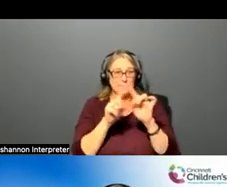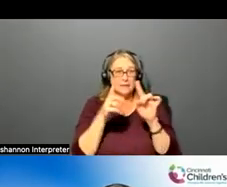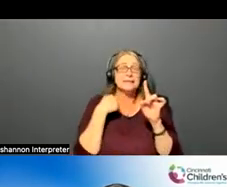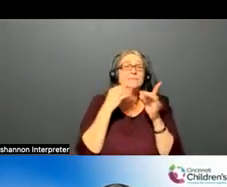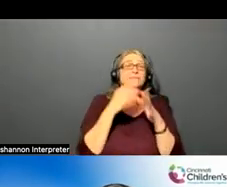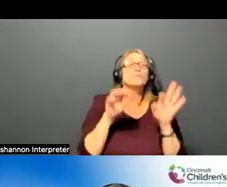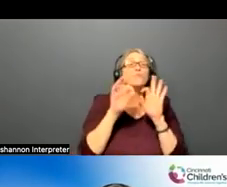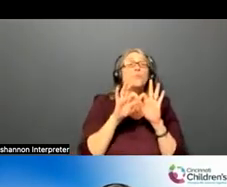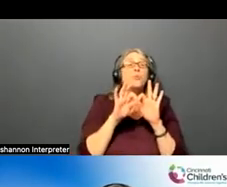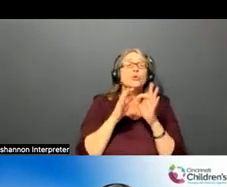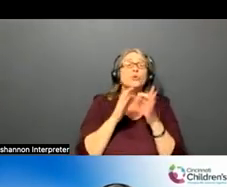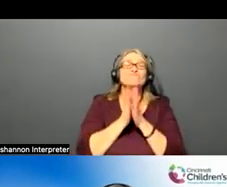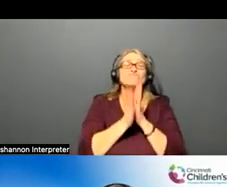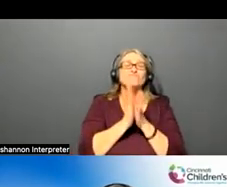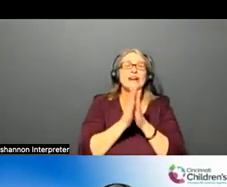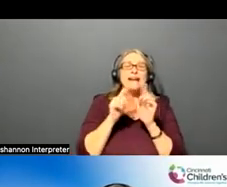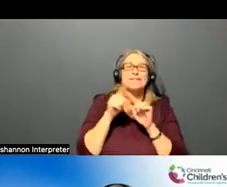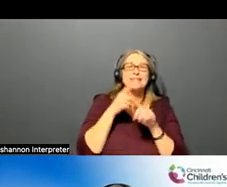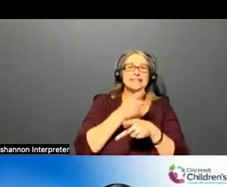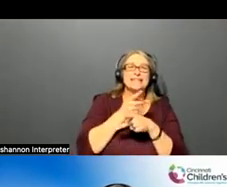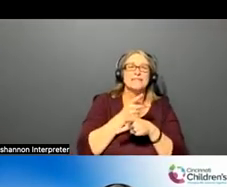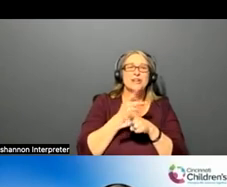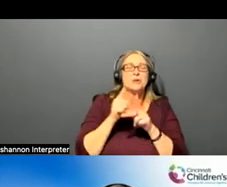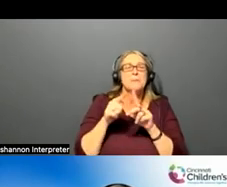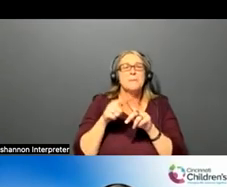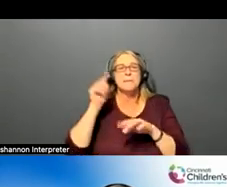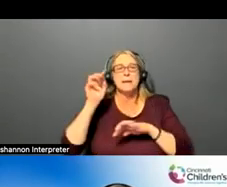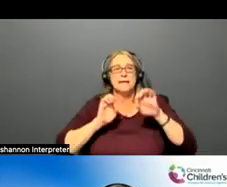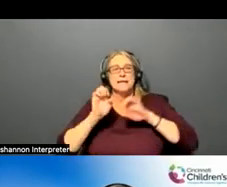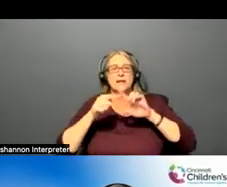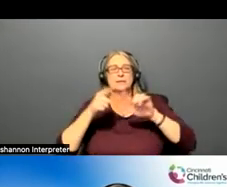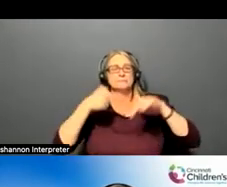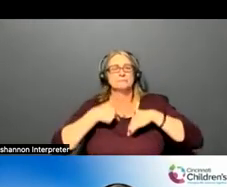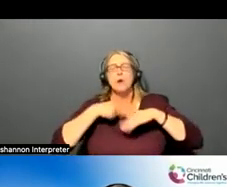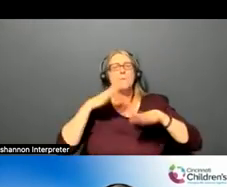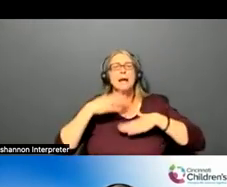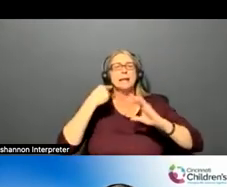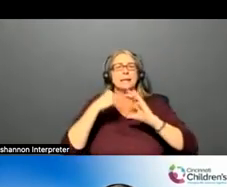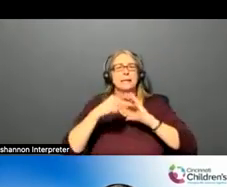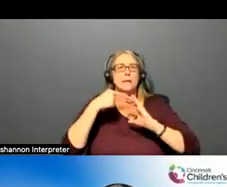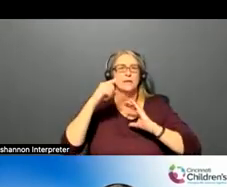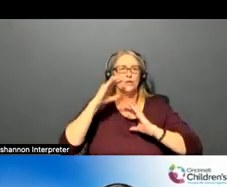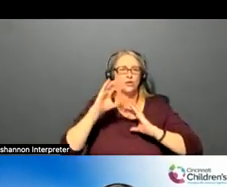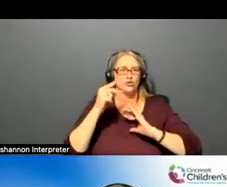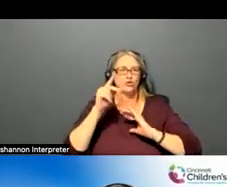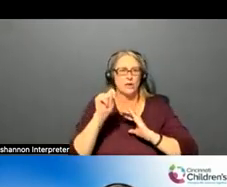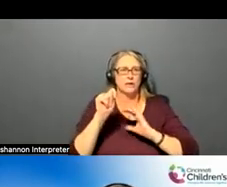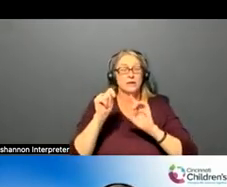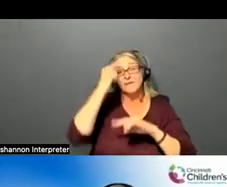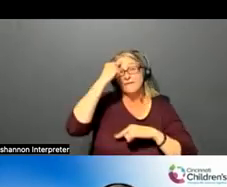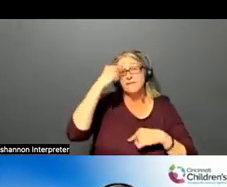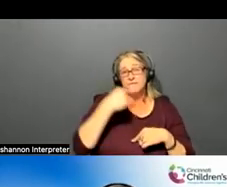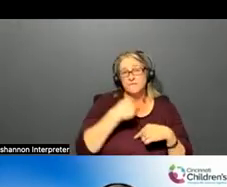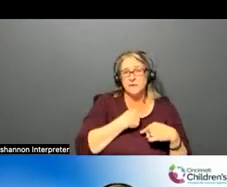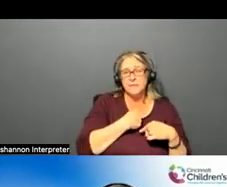so have to get to, so I'll put my email in the chat. But so to me,